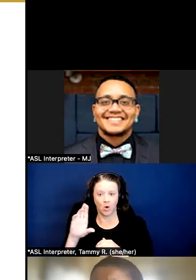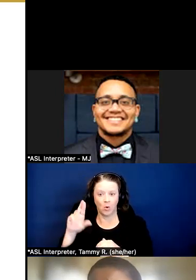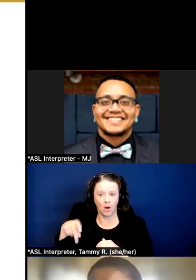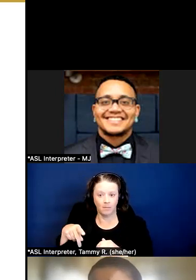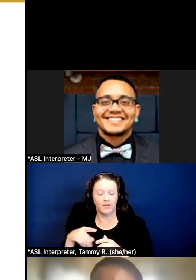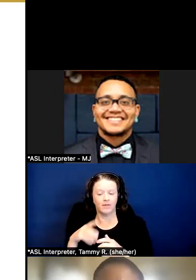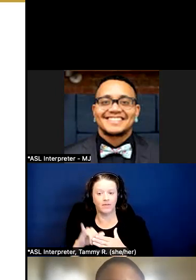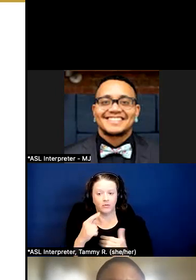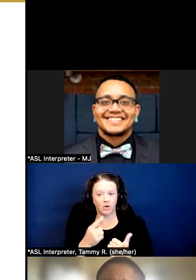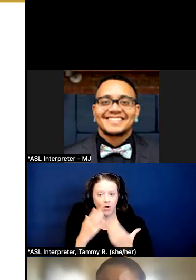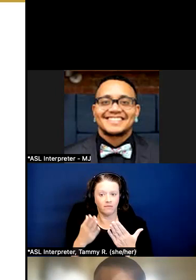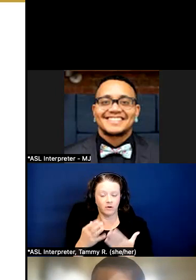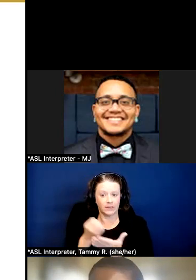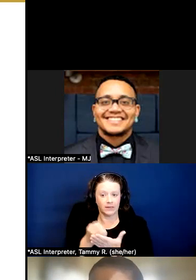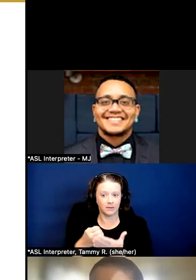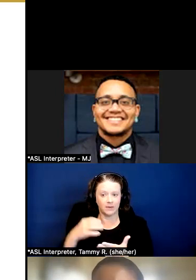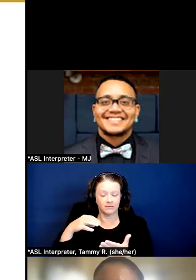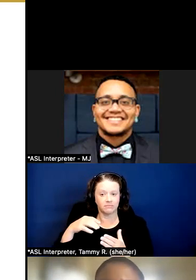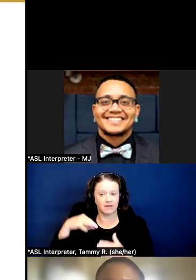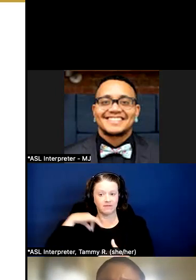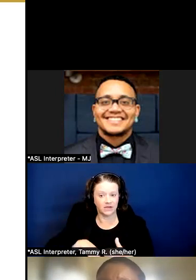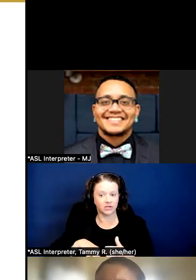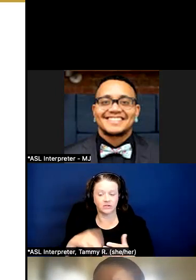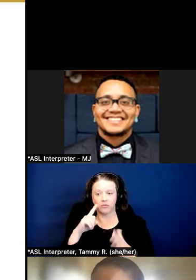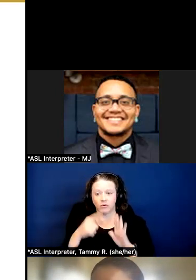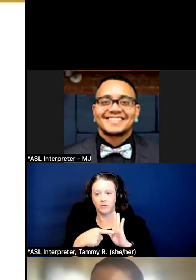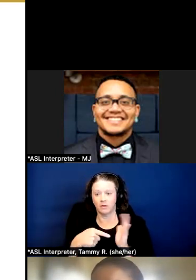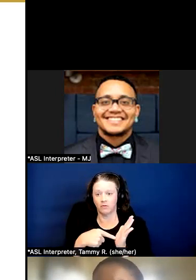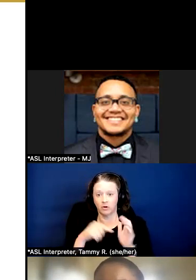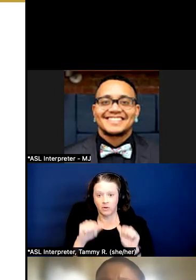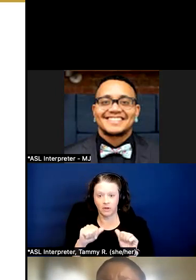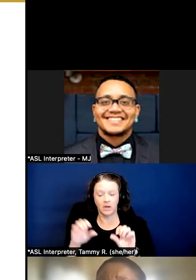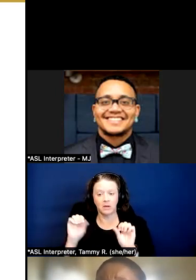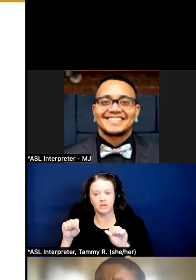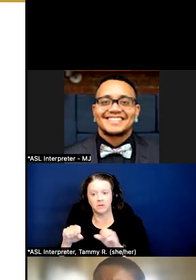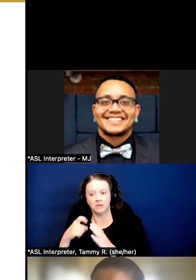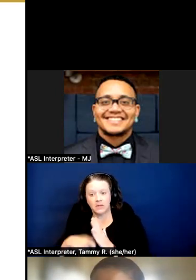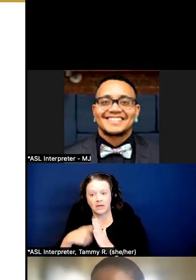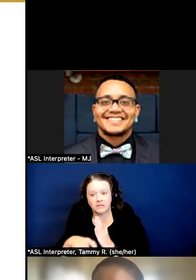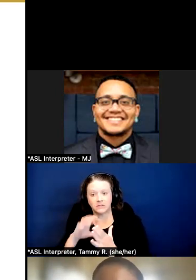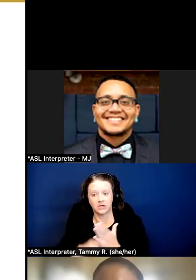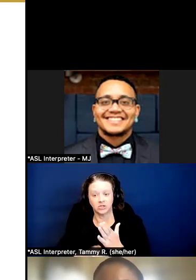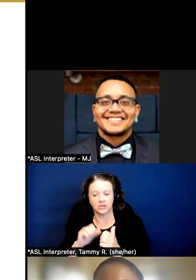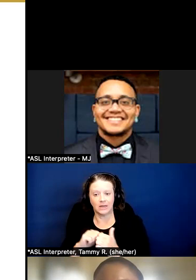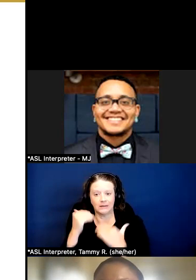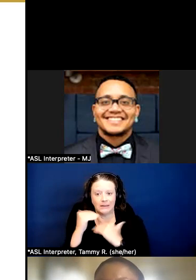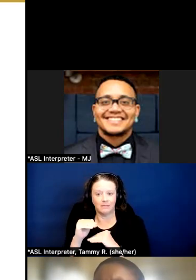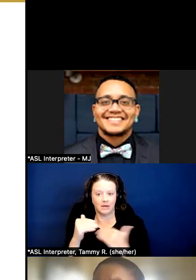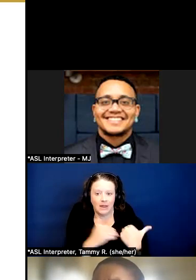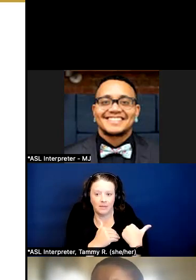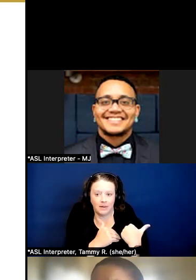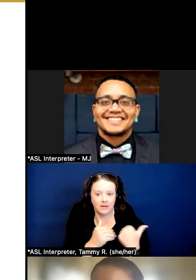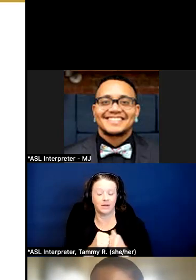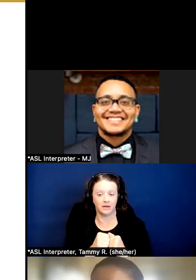economic advantages, such as affordability, potential tax deductions, and also limited liability. And one